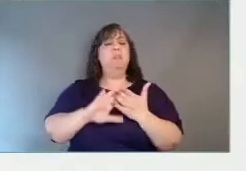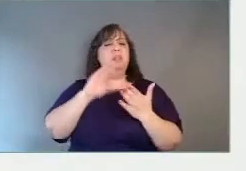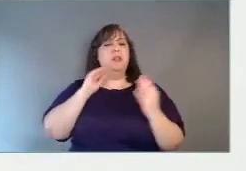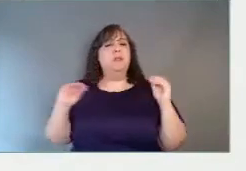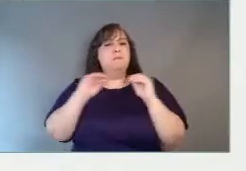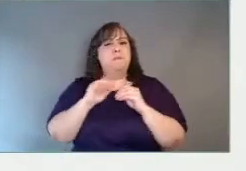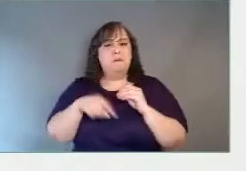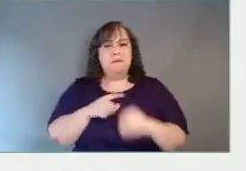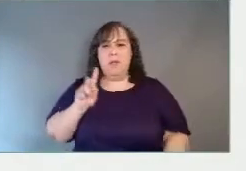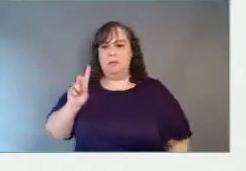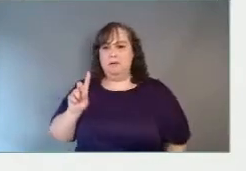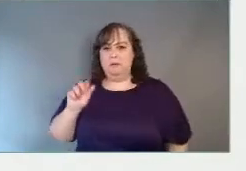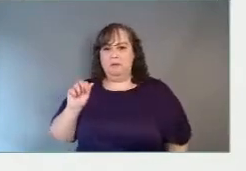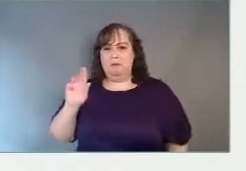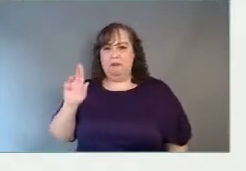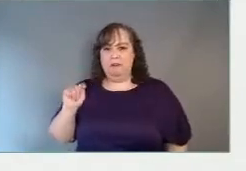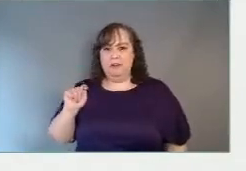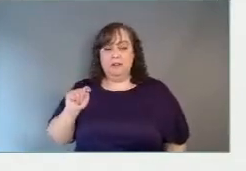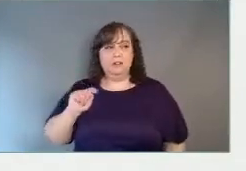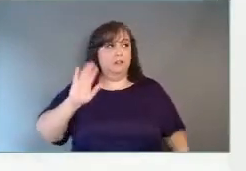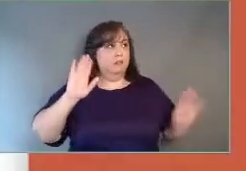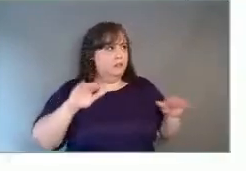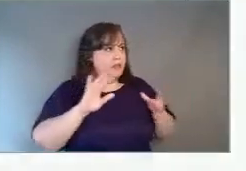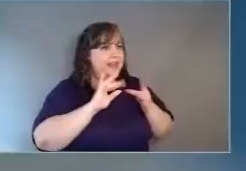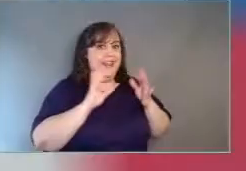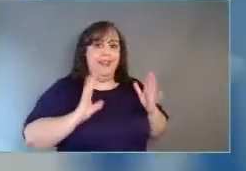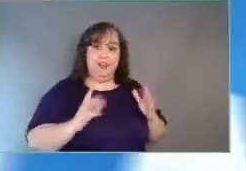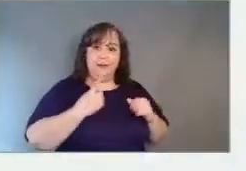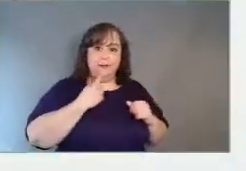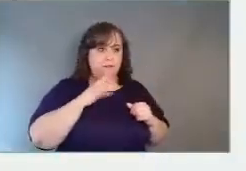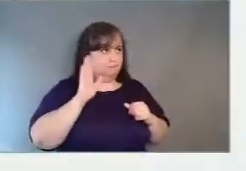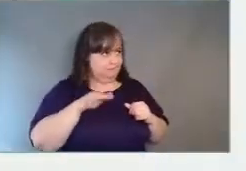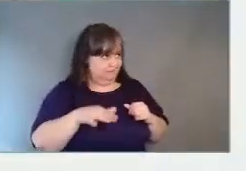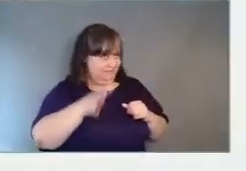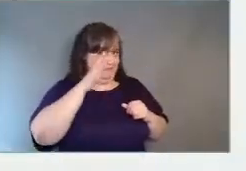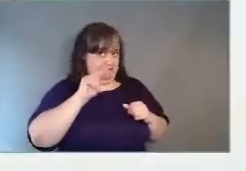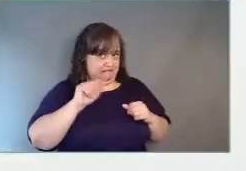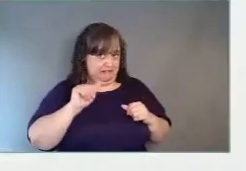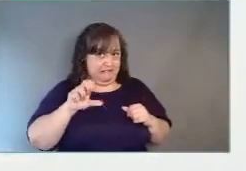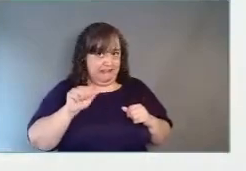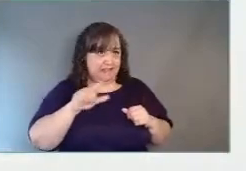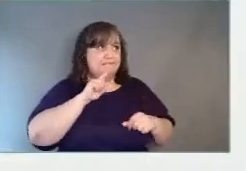Is NASA really crashing a spacecraft into an asteroid?